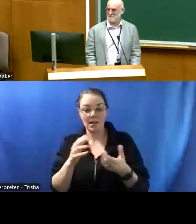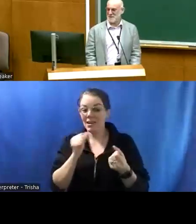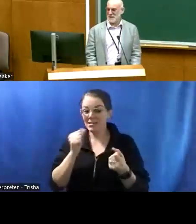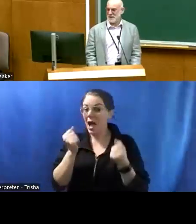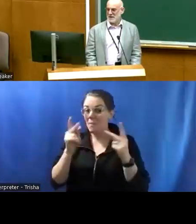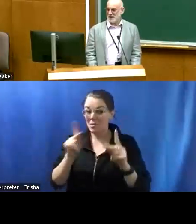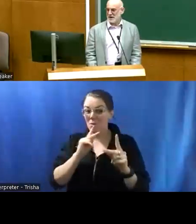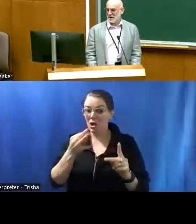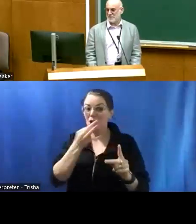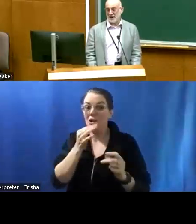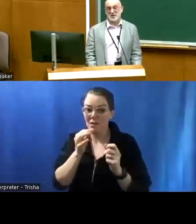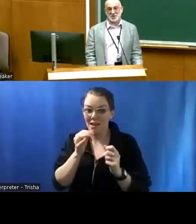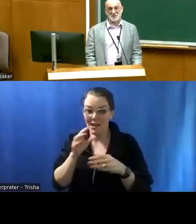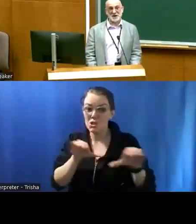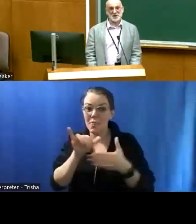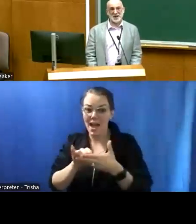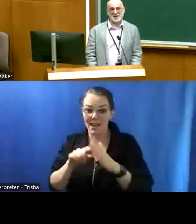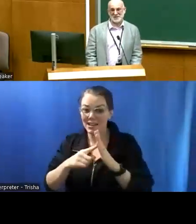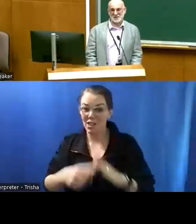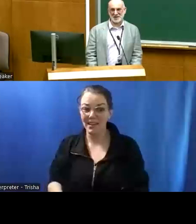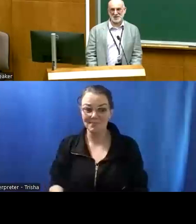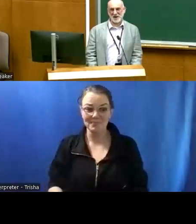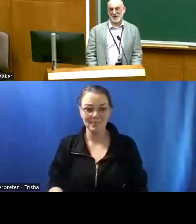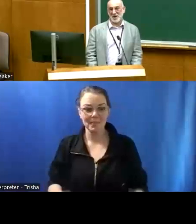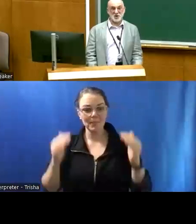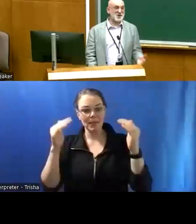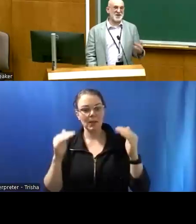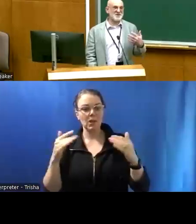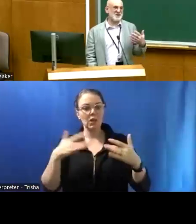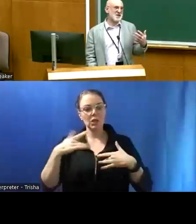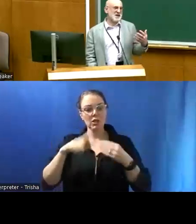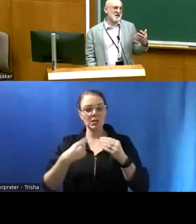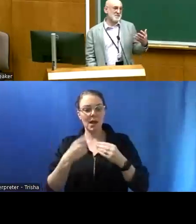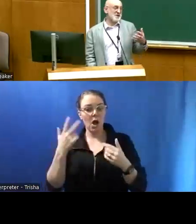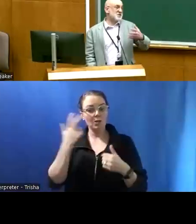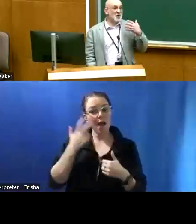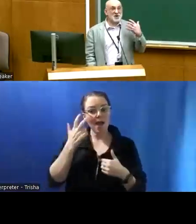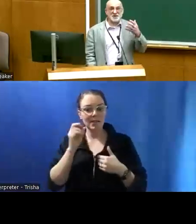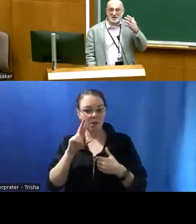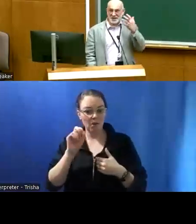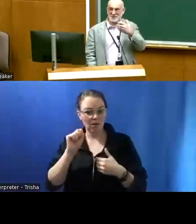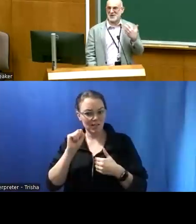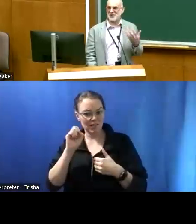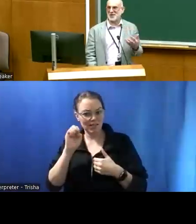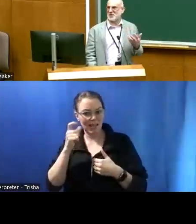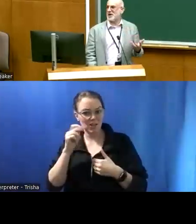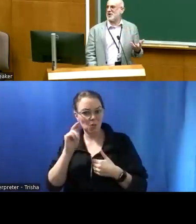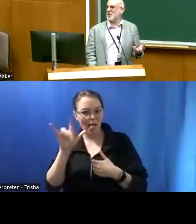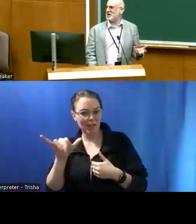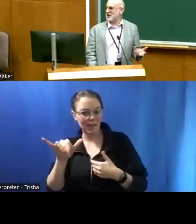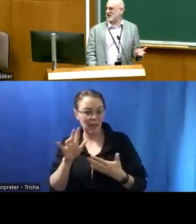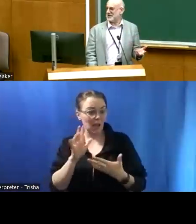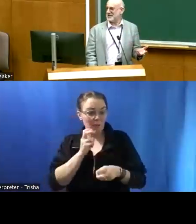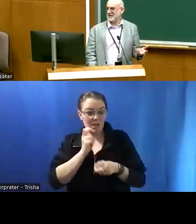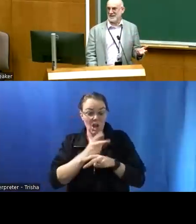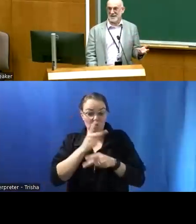initially. Concerns about attractiveness and sexuality. You can't even, it's harder to keep yourself looking the way you want